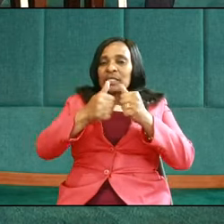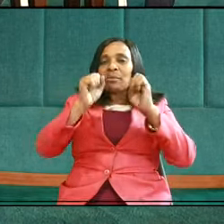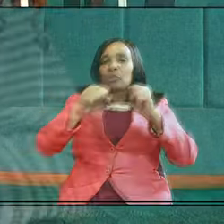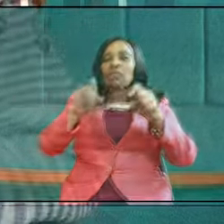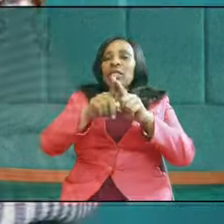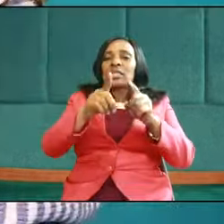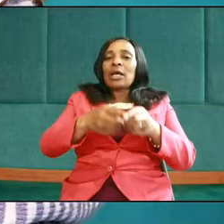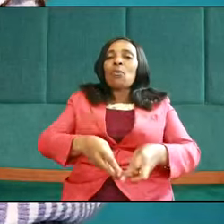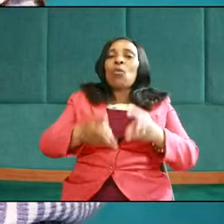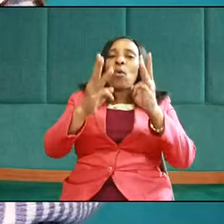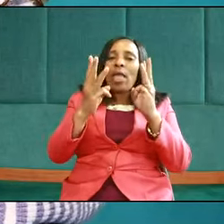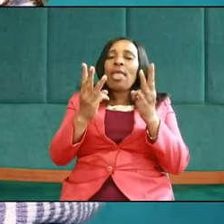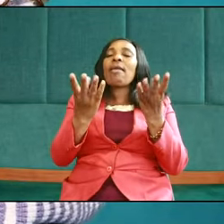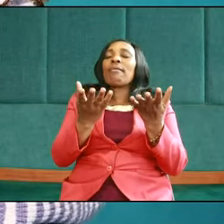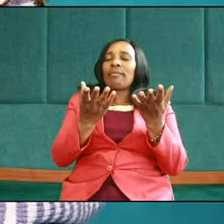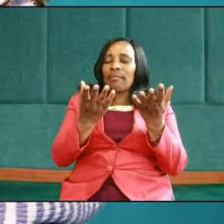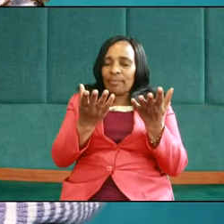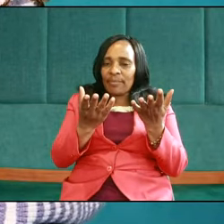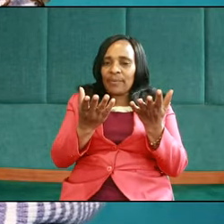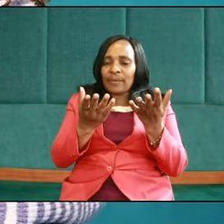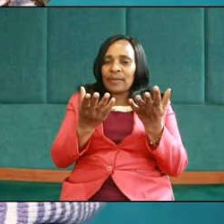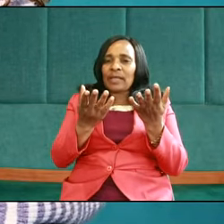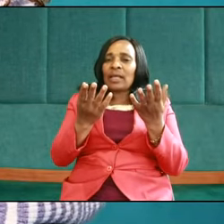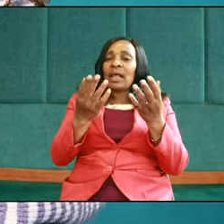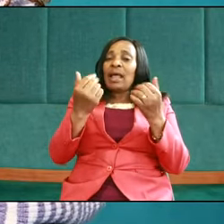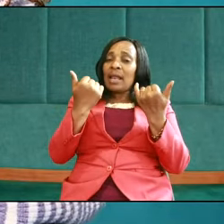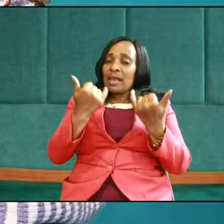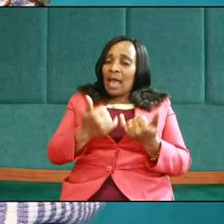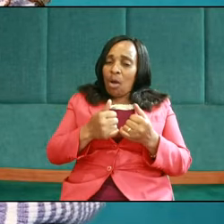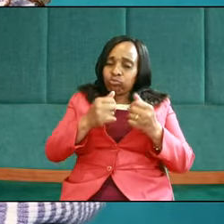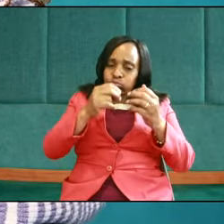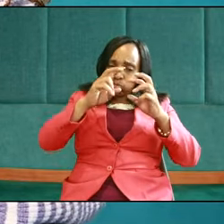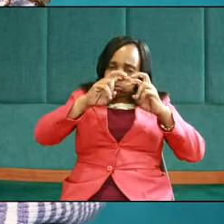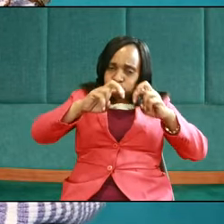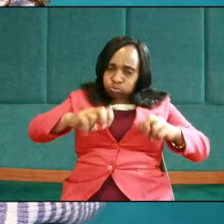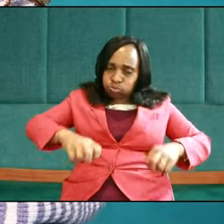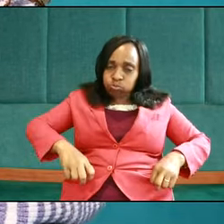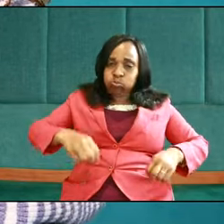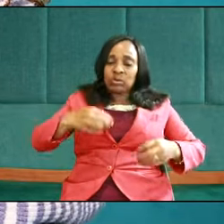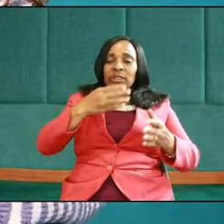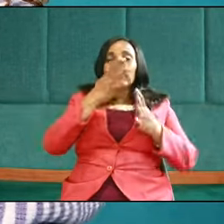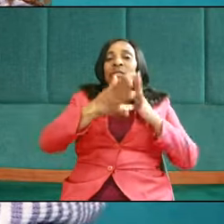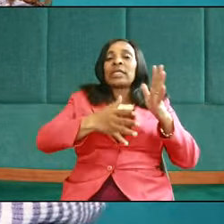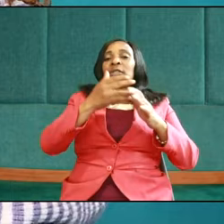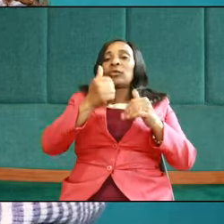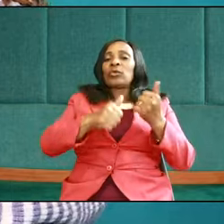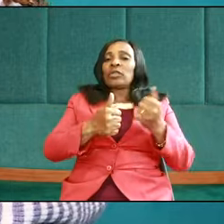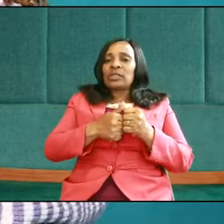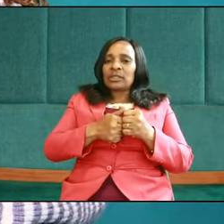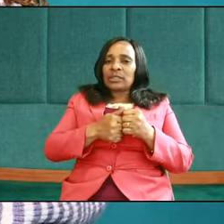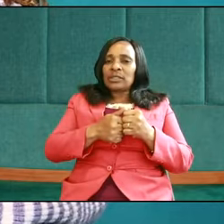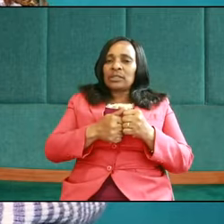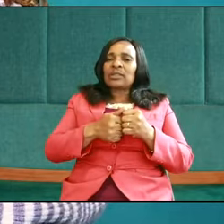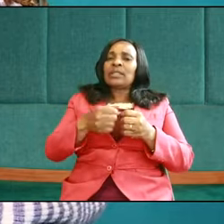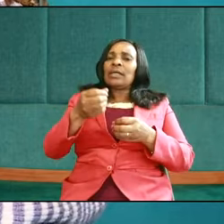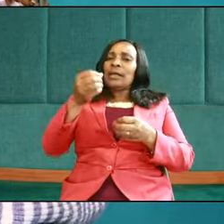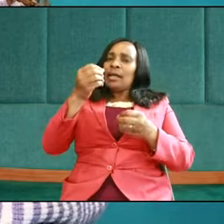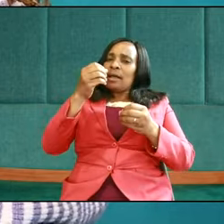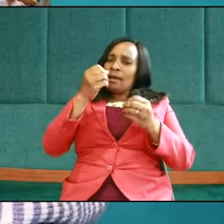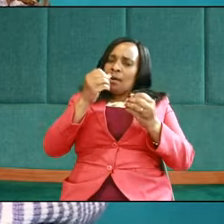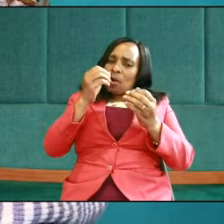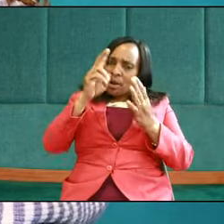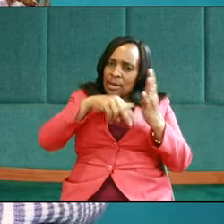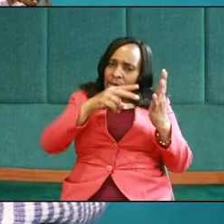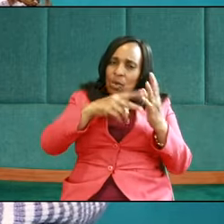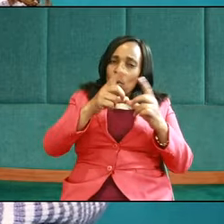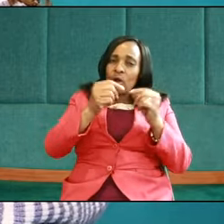physical diseases do. And the diagnosis is dissecting the word of the Lord and understanding that which